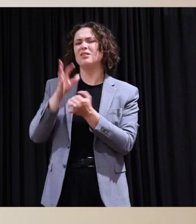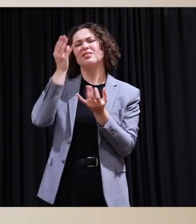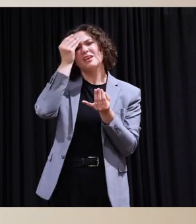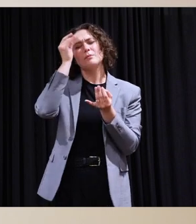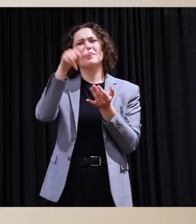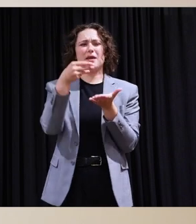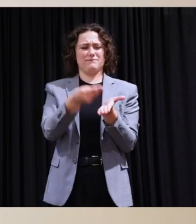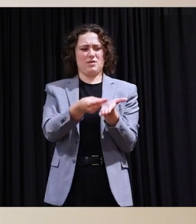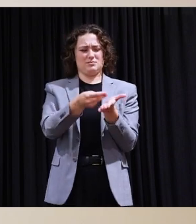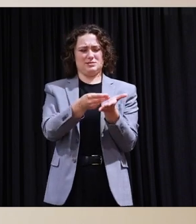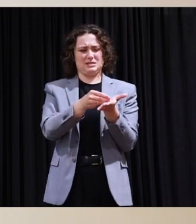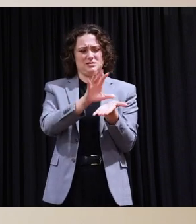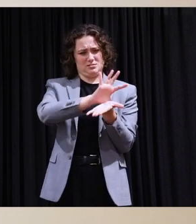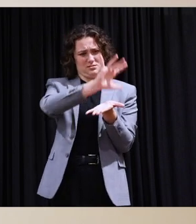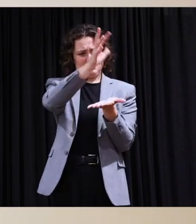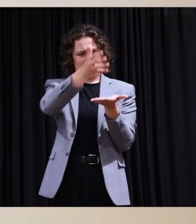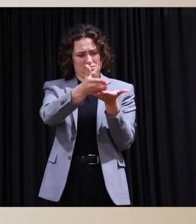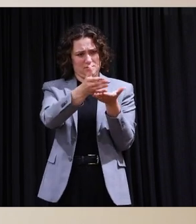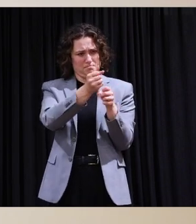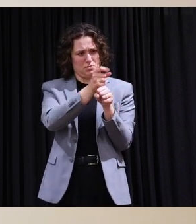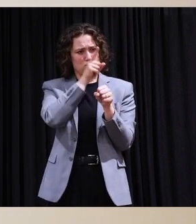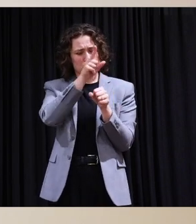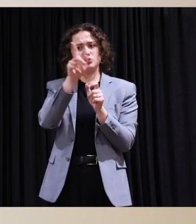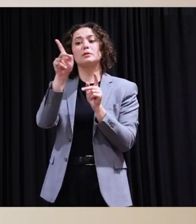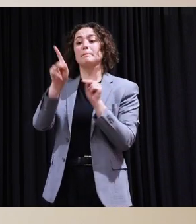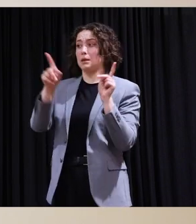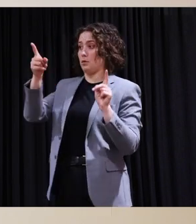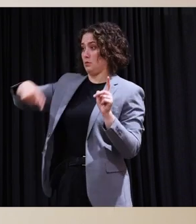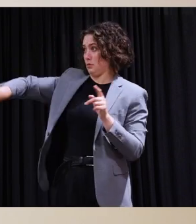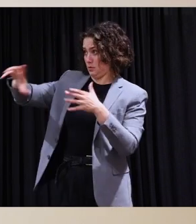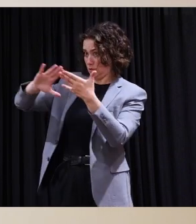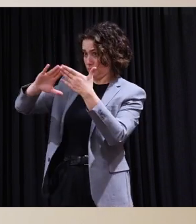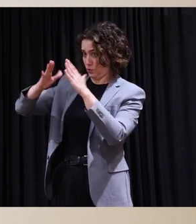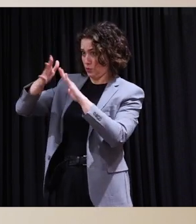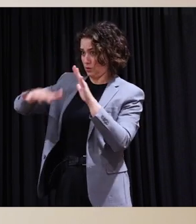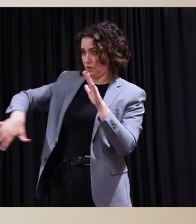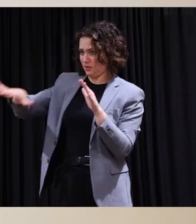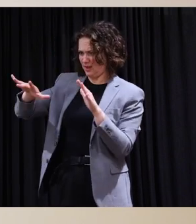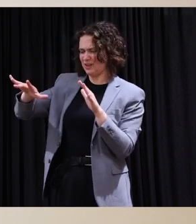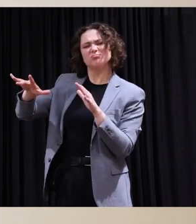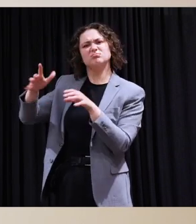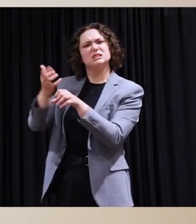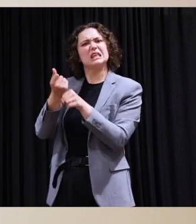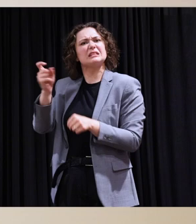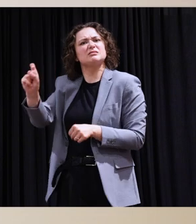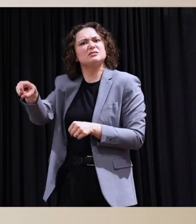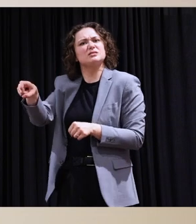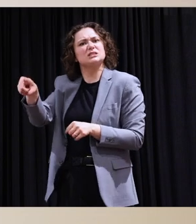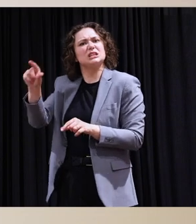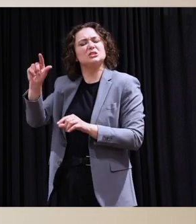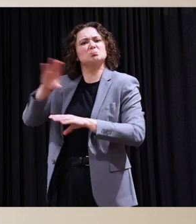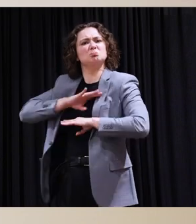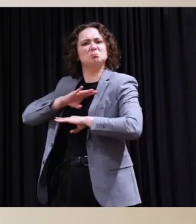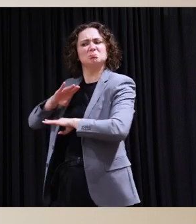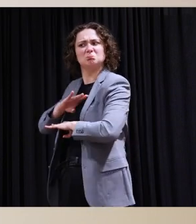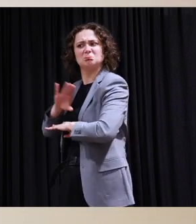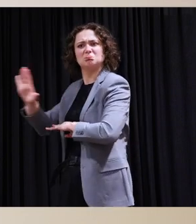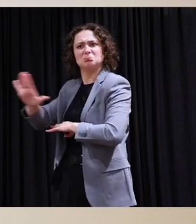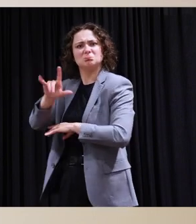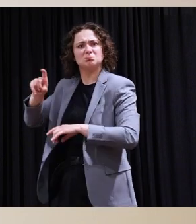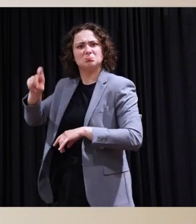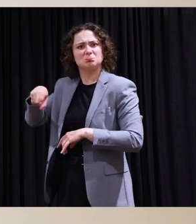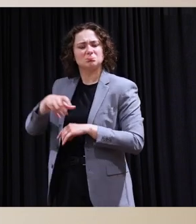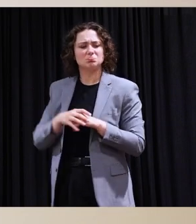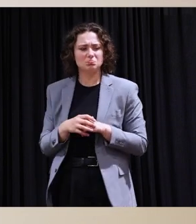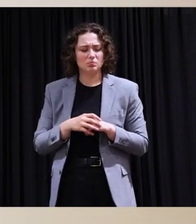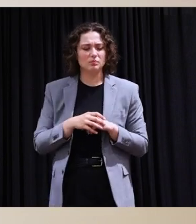to make sure at the end of the day, the people in your community get what they need. Another thing that's important about the hubs is that they're self-led.